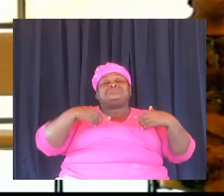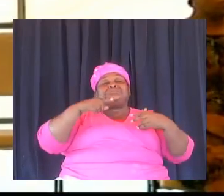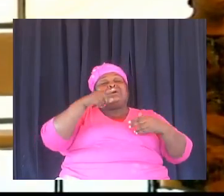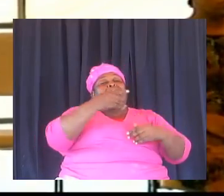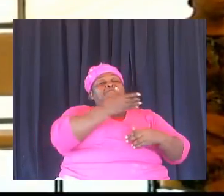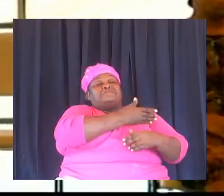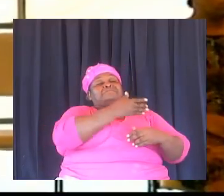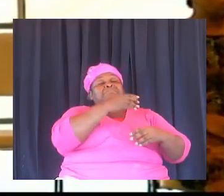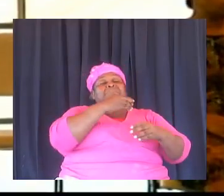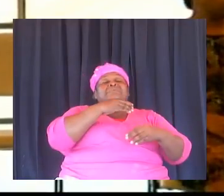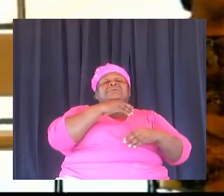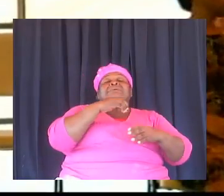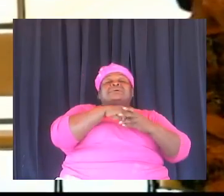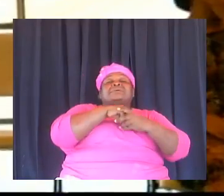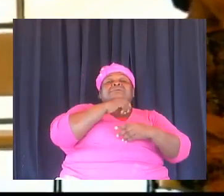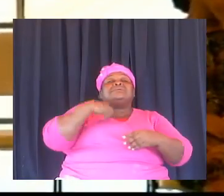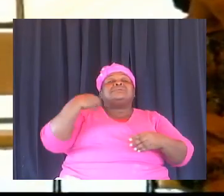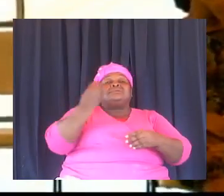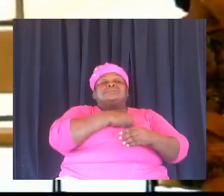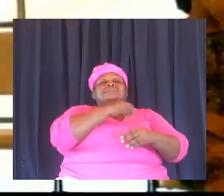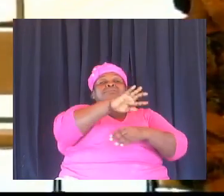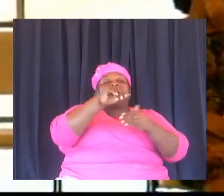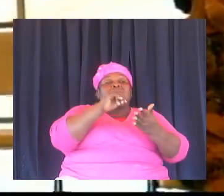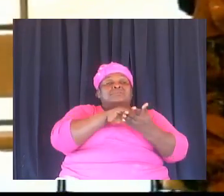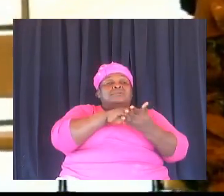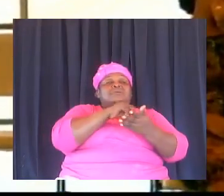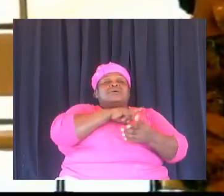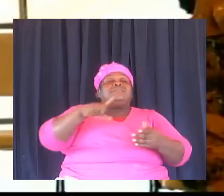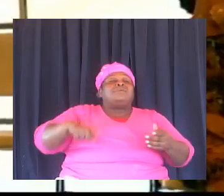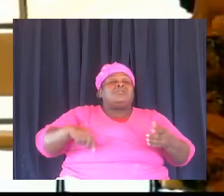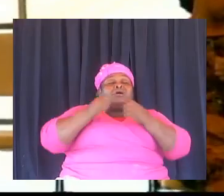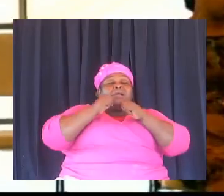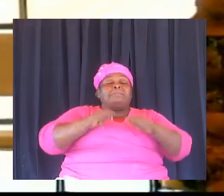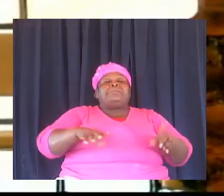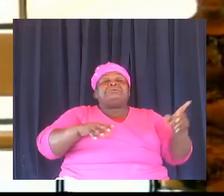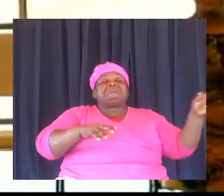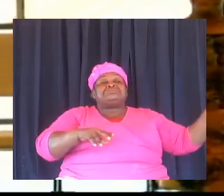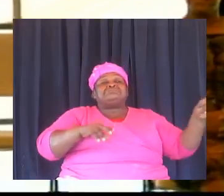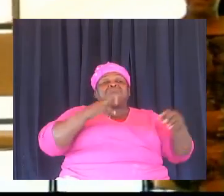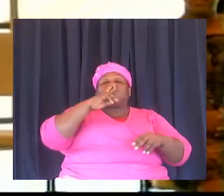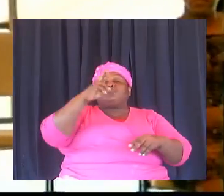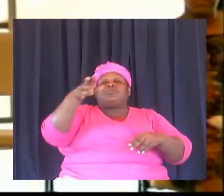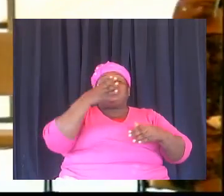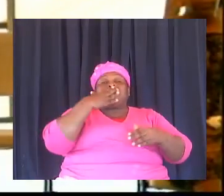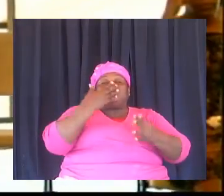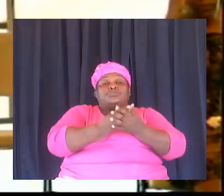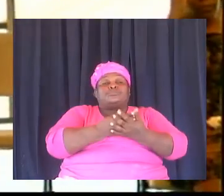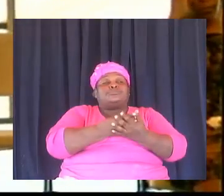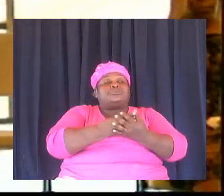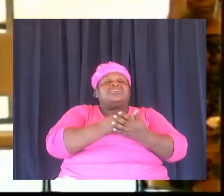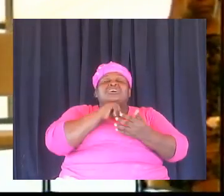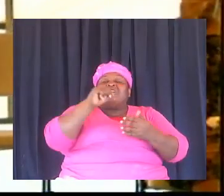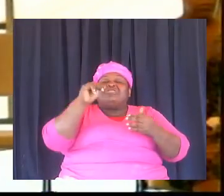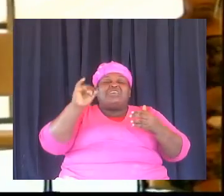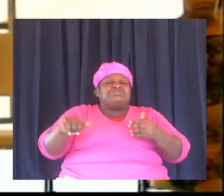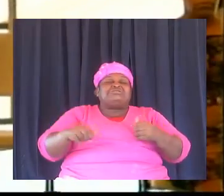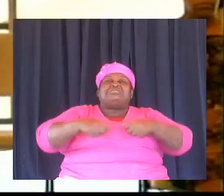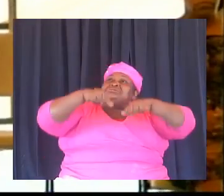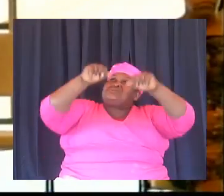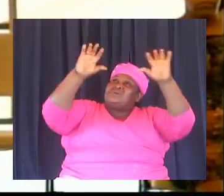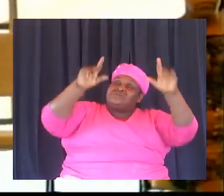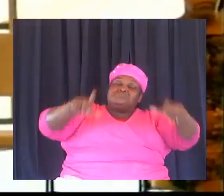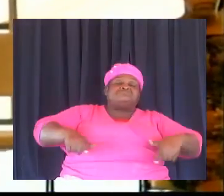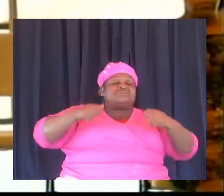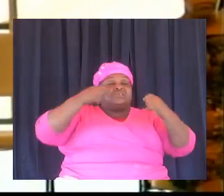presence. And we say, the Lord bless you real good. If you have not yet surrendered to the